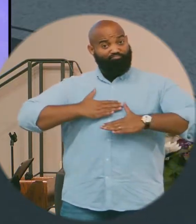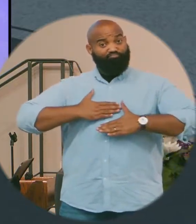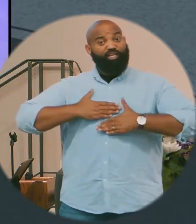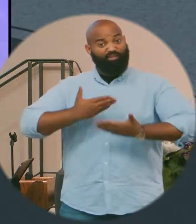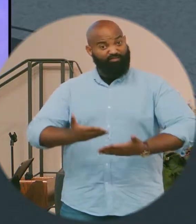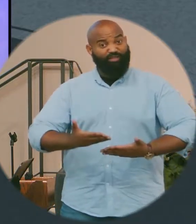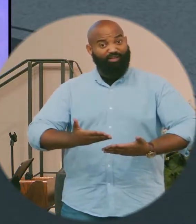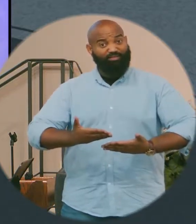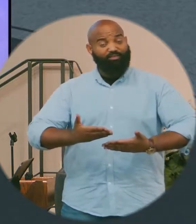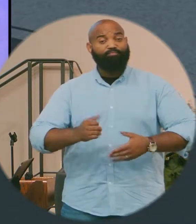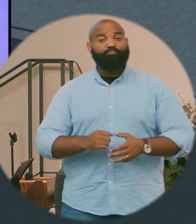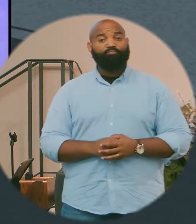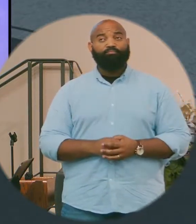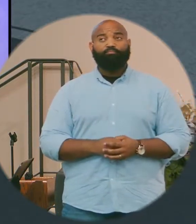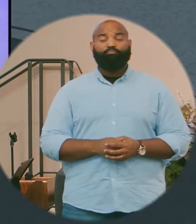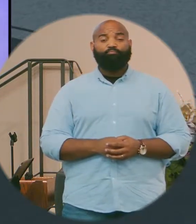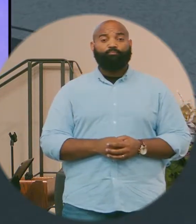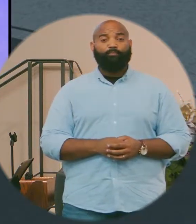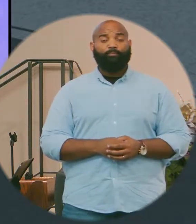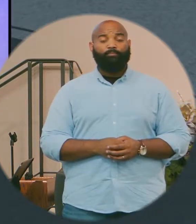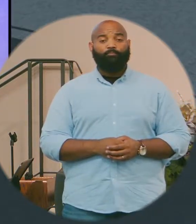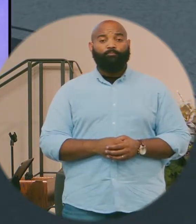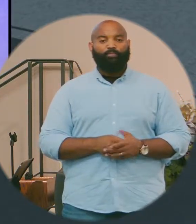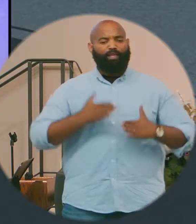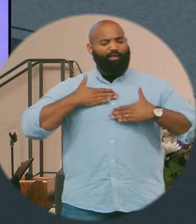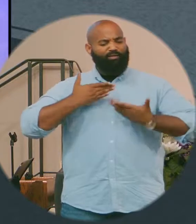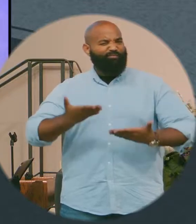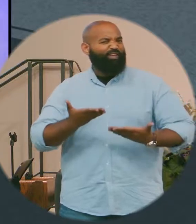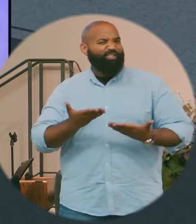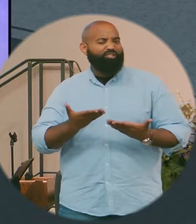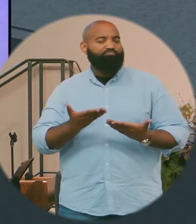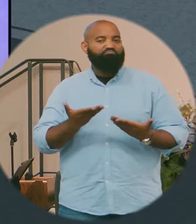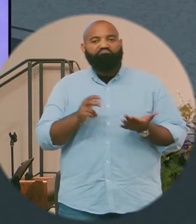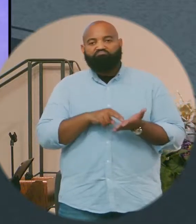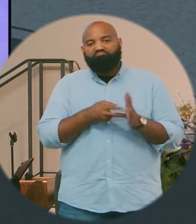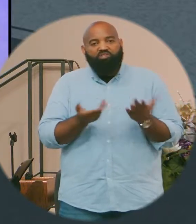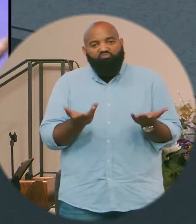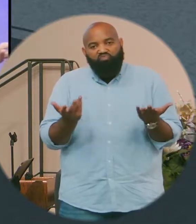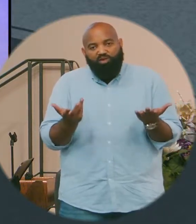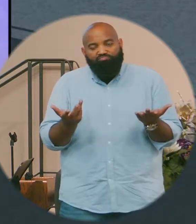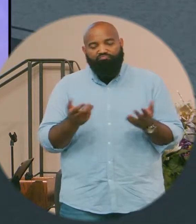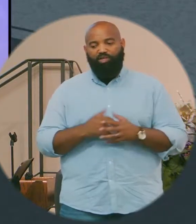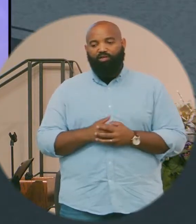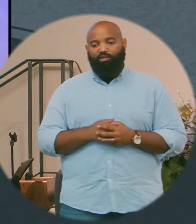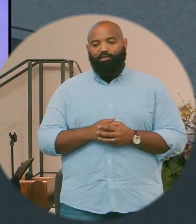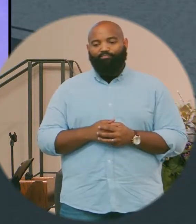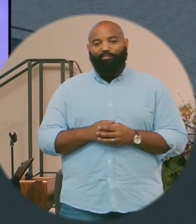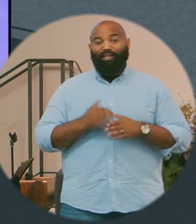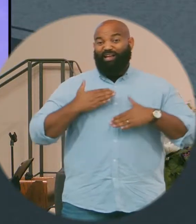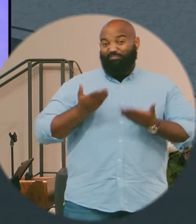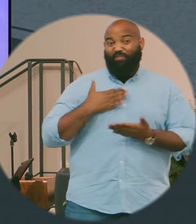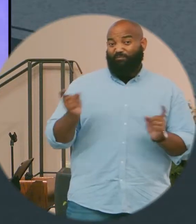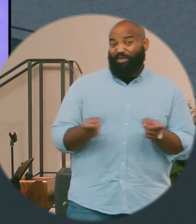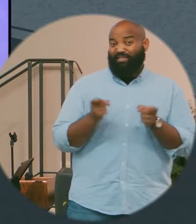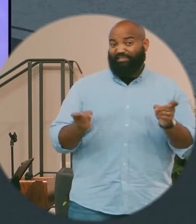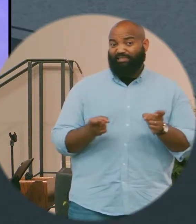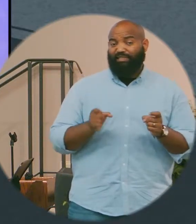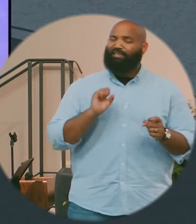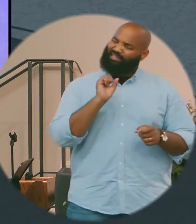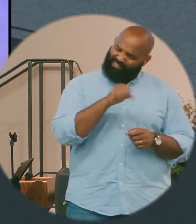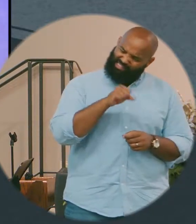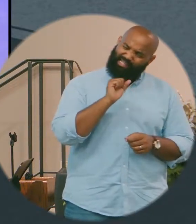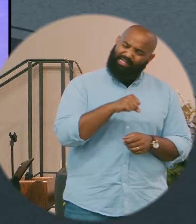to David's confession. And a confession is a little bit more than just admitting your sin. It's admitting